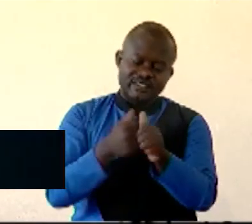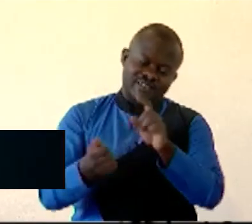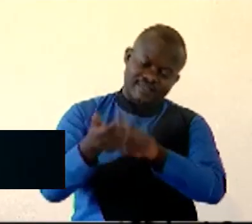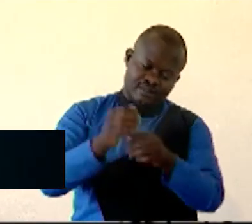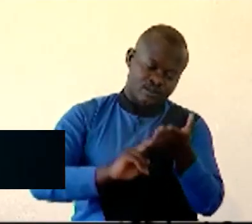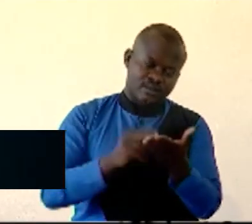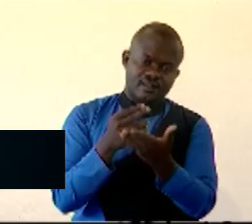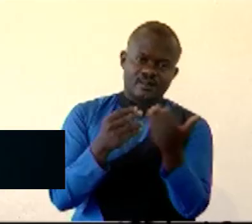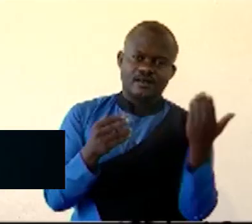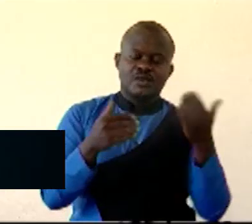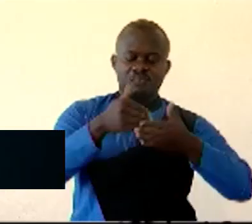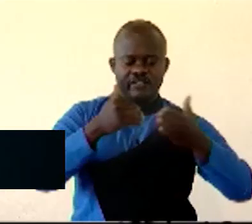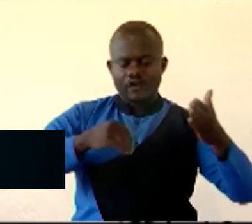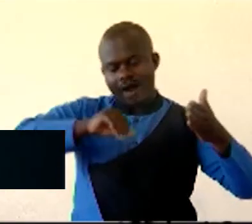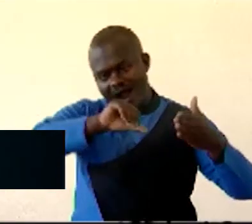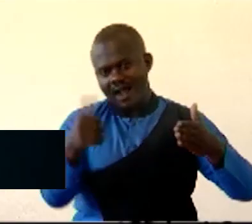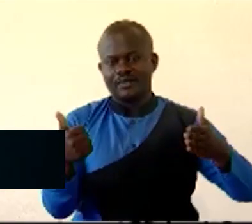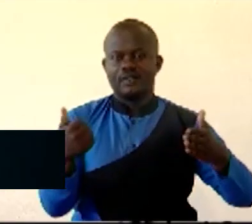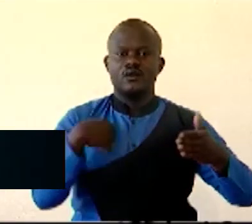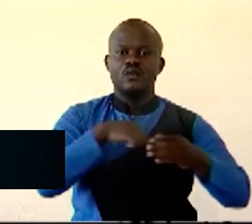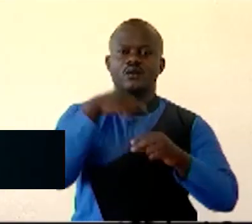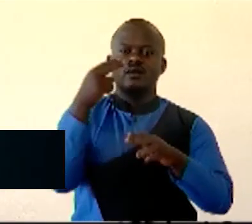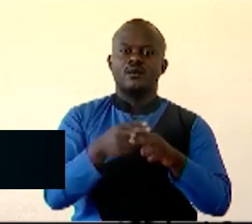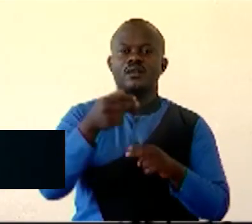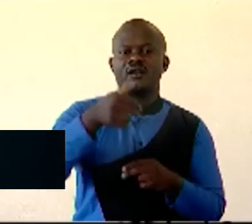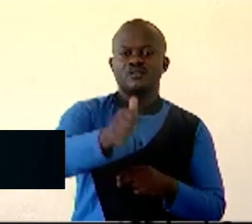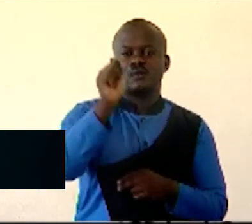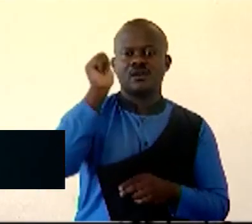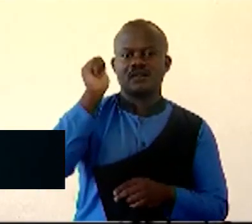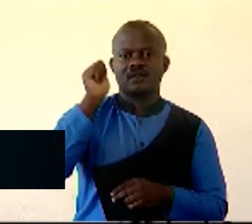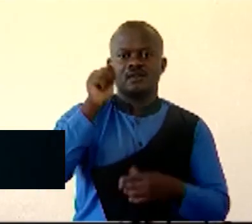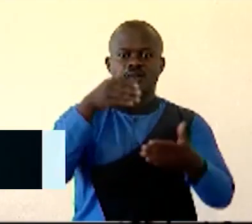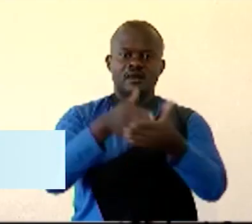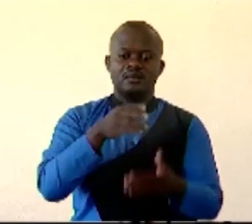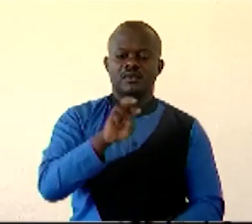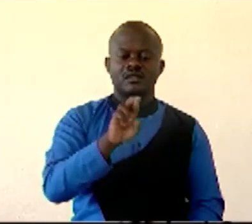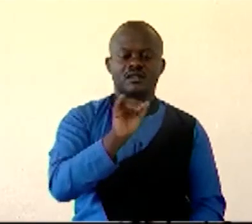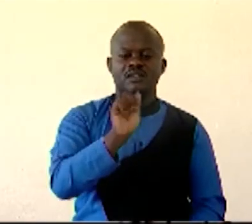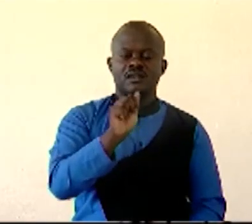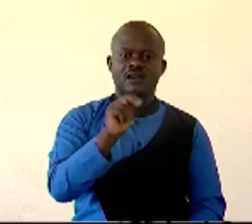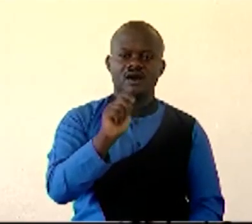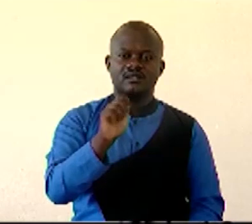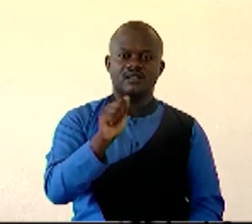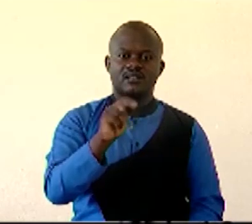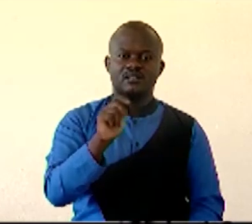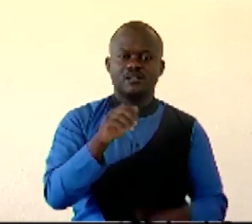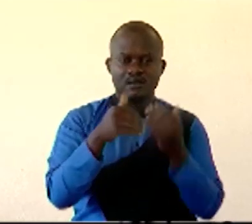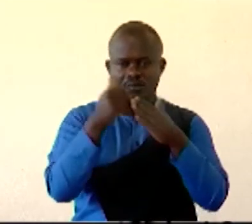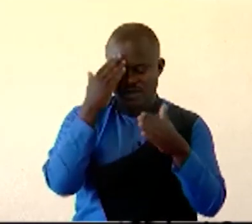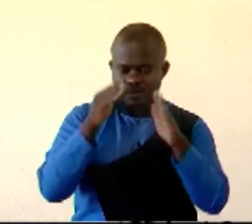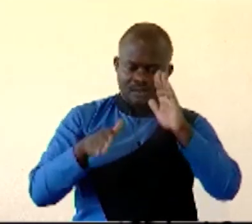up before other reactants, we call that one a limiting reactant because it